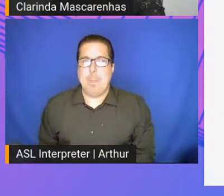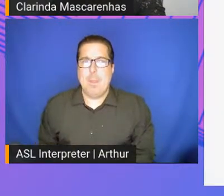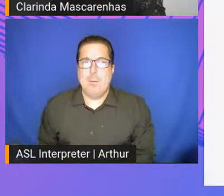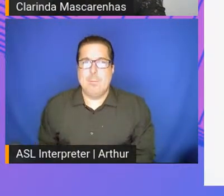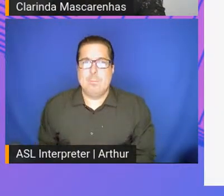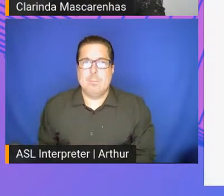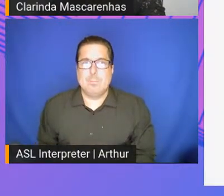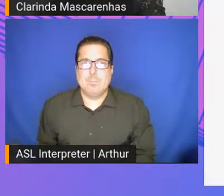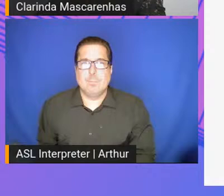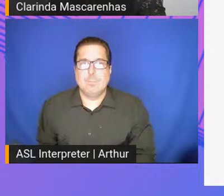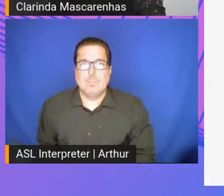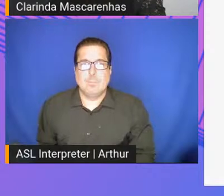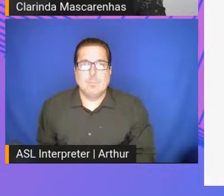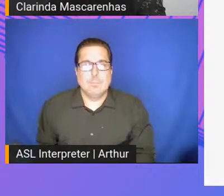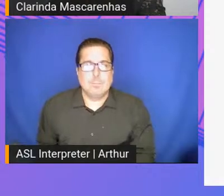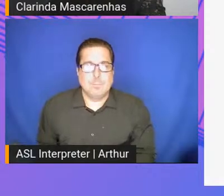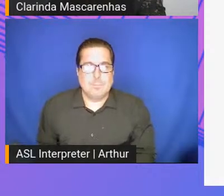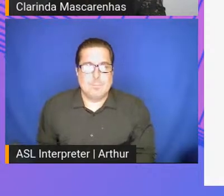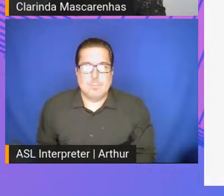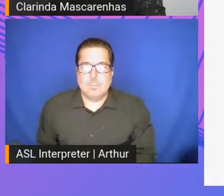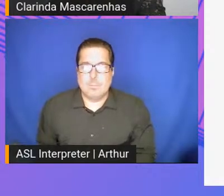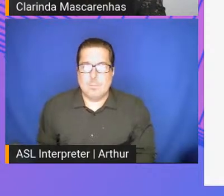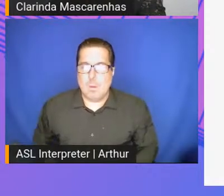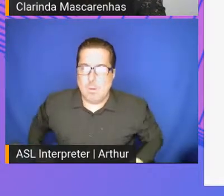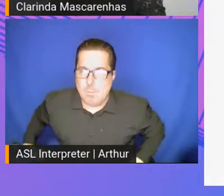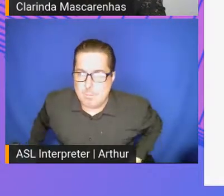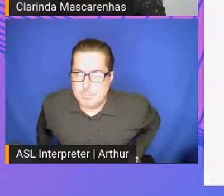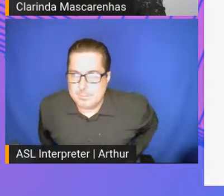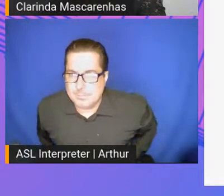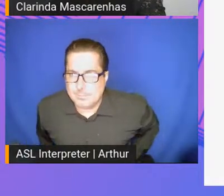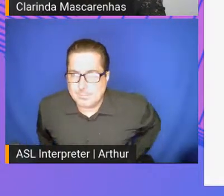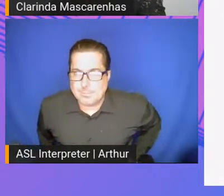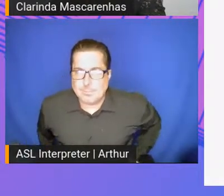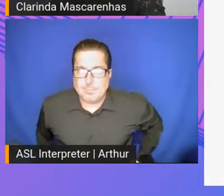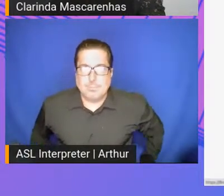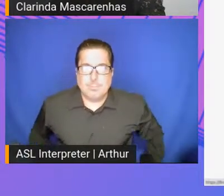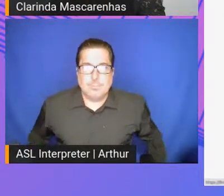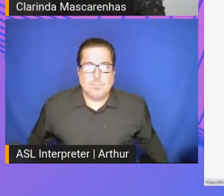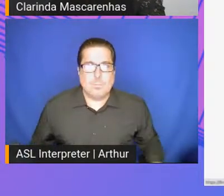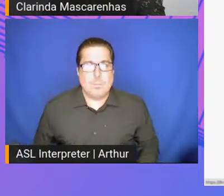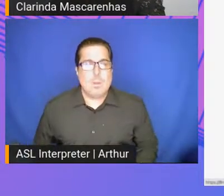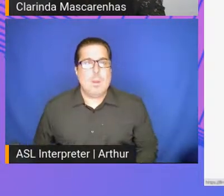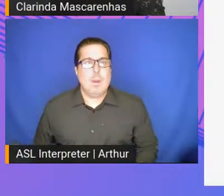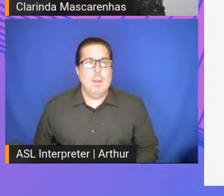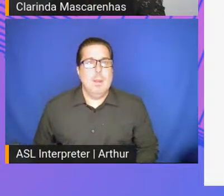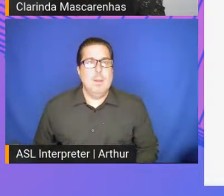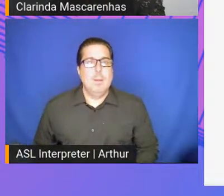If I go back to the application I have,